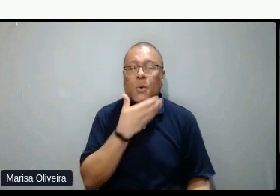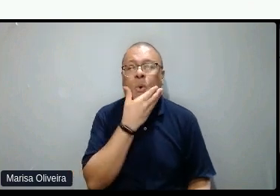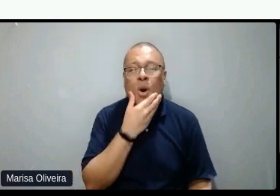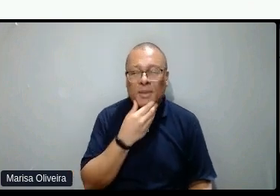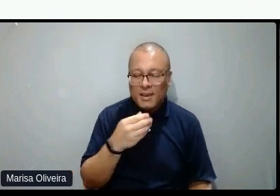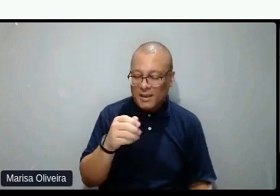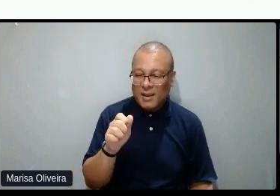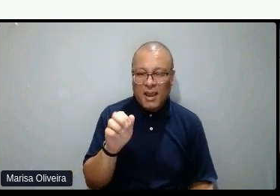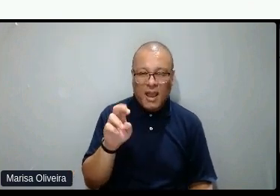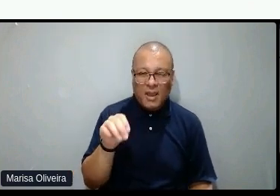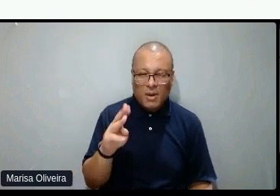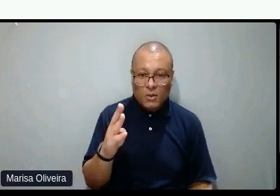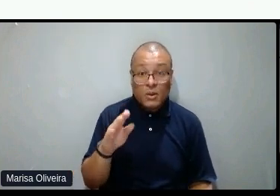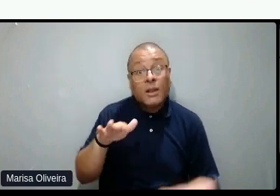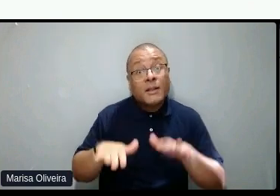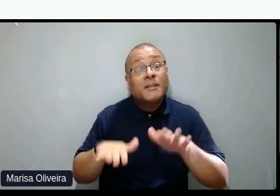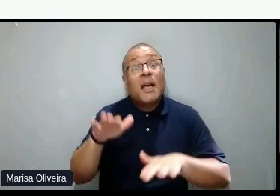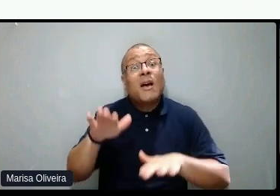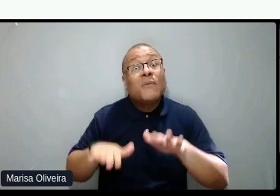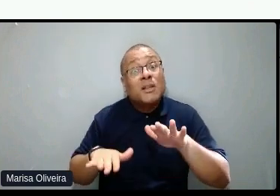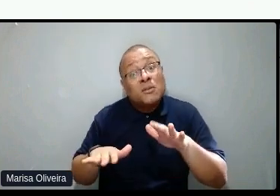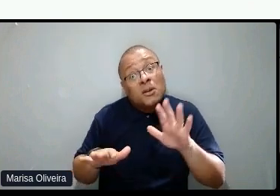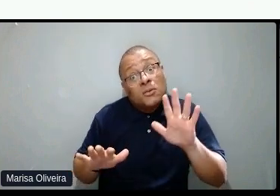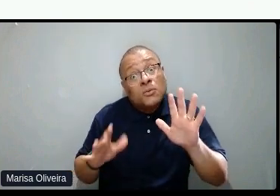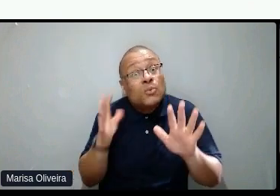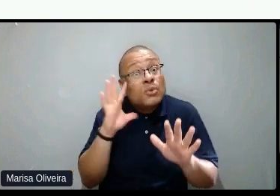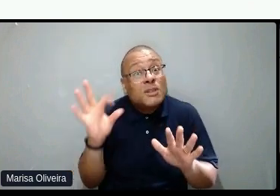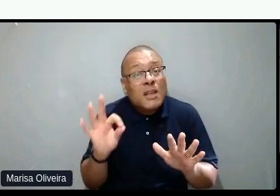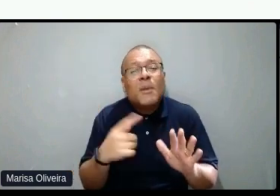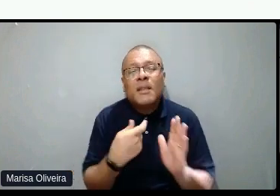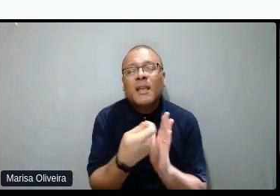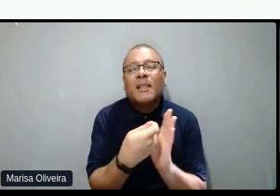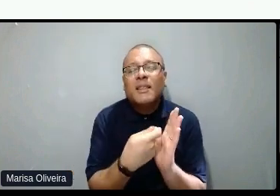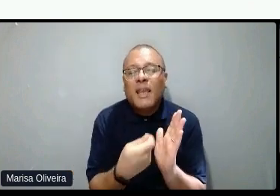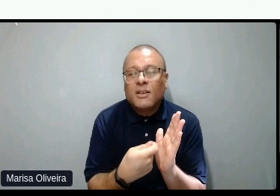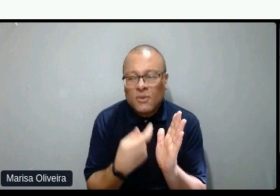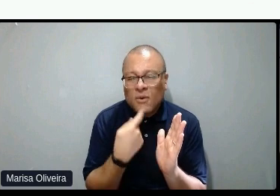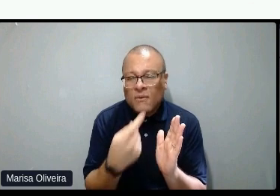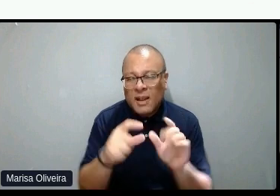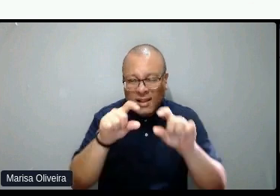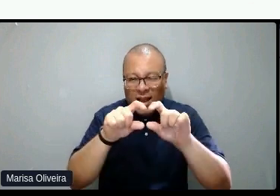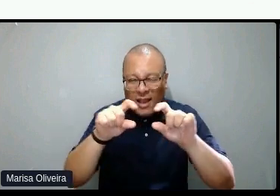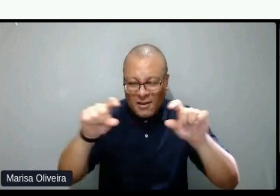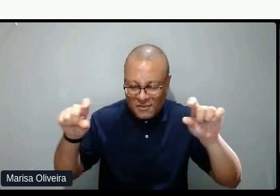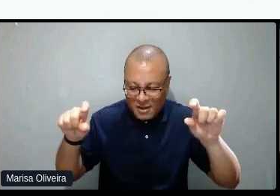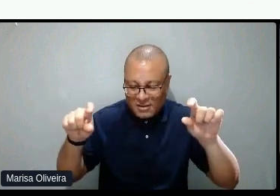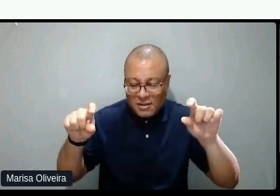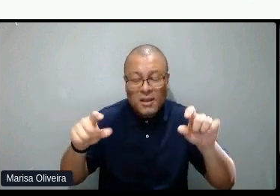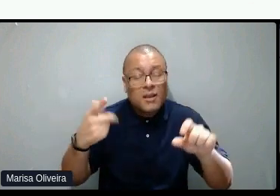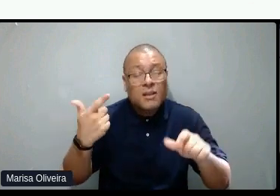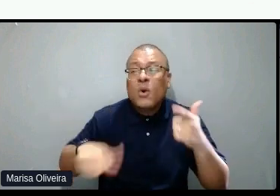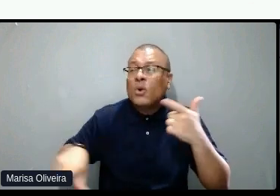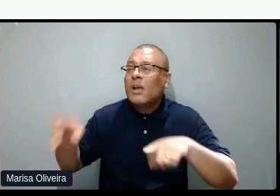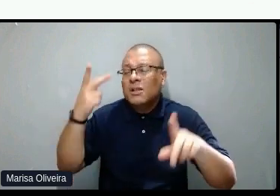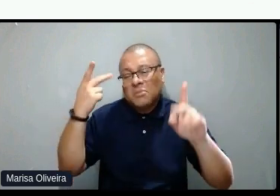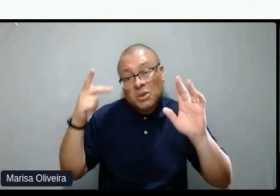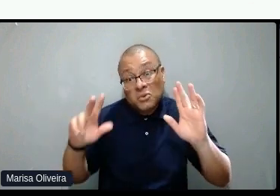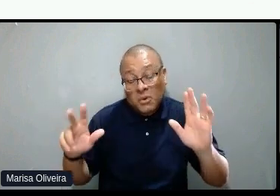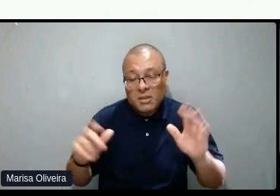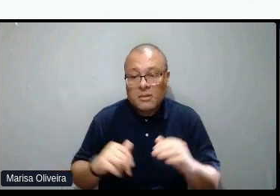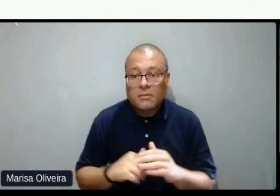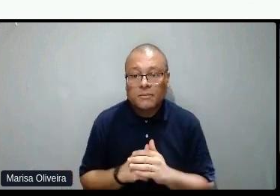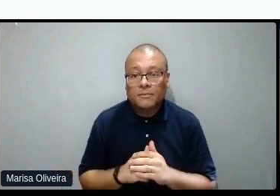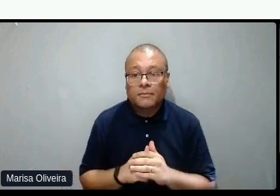say maybe because a lot of the quotes online that says Abraham Lincoln, I mean, he must have done other stuff than write quotes for the